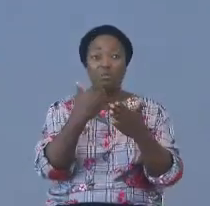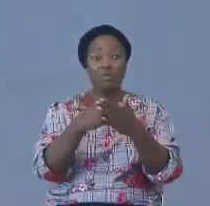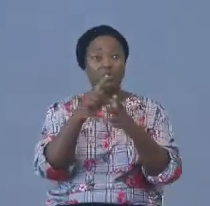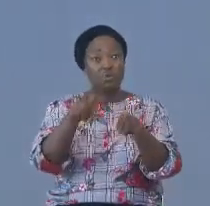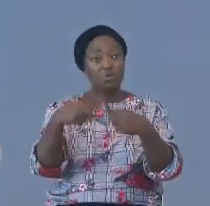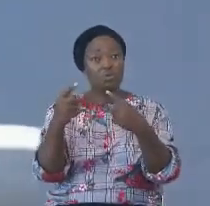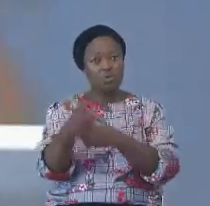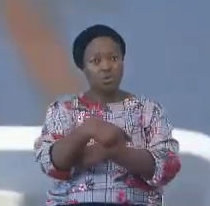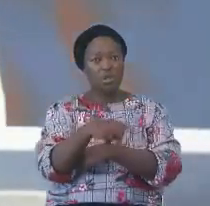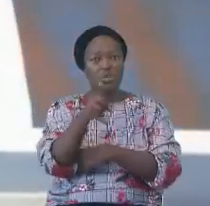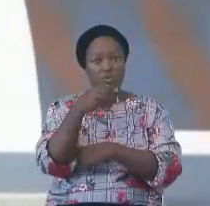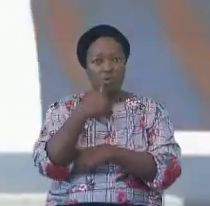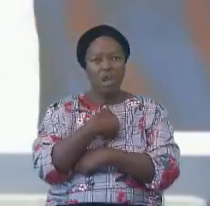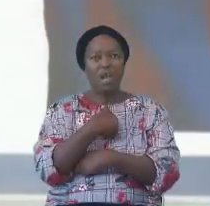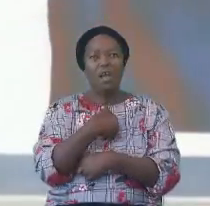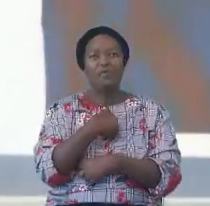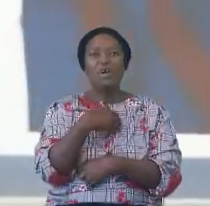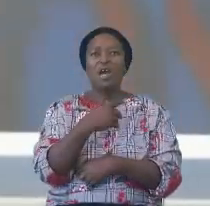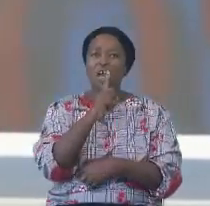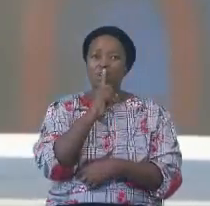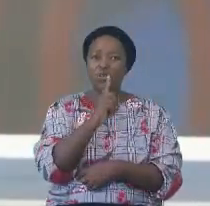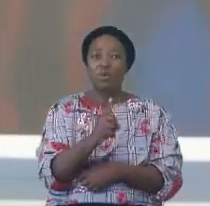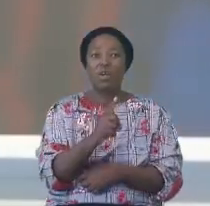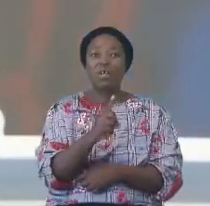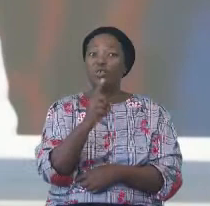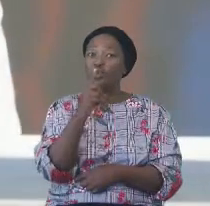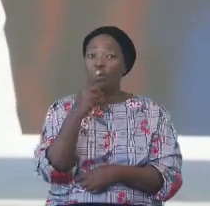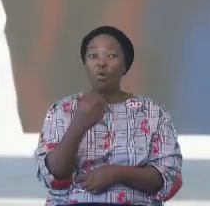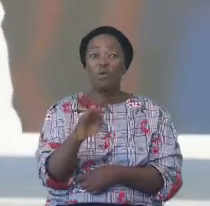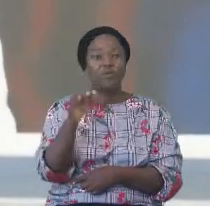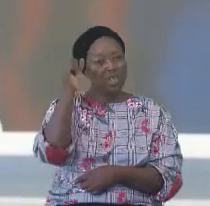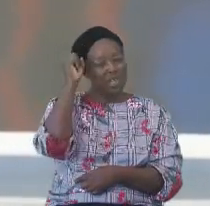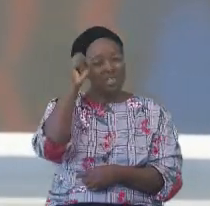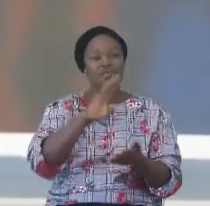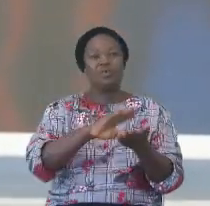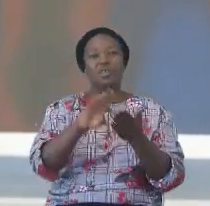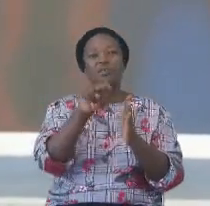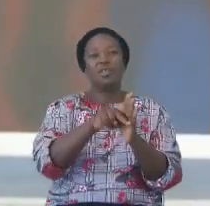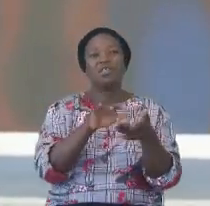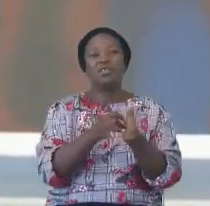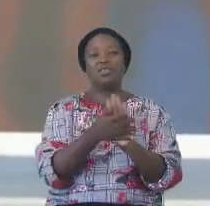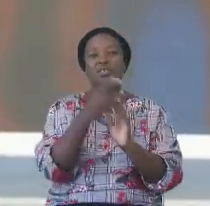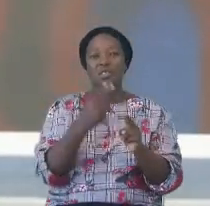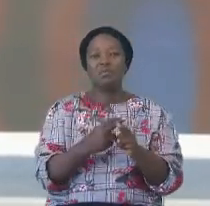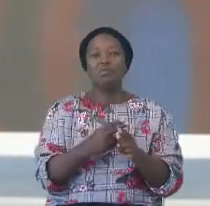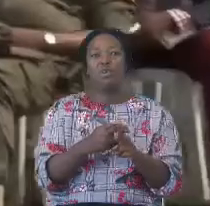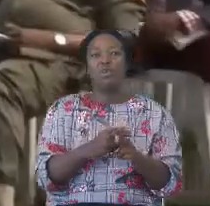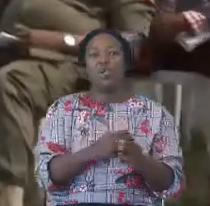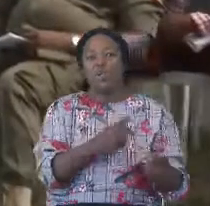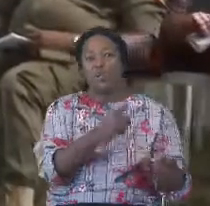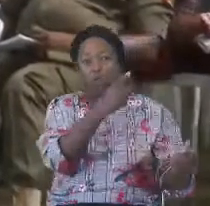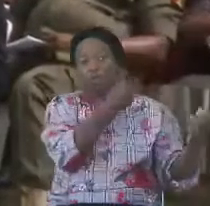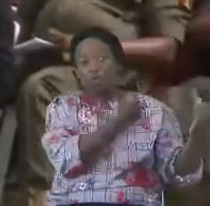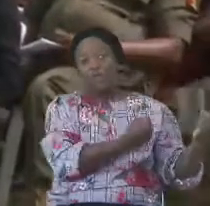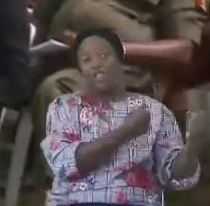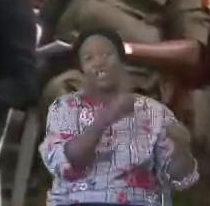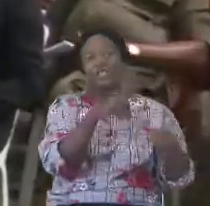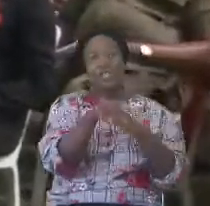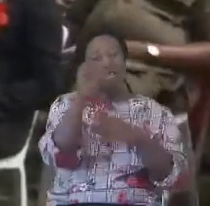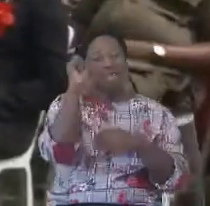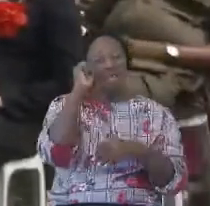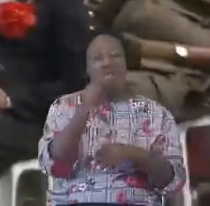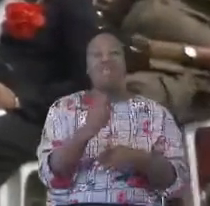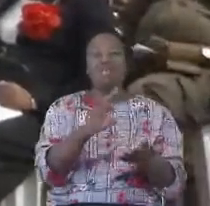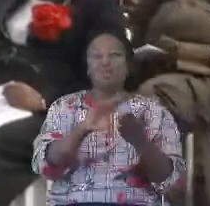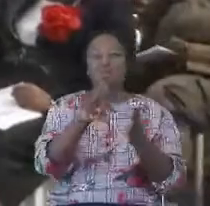riches of his grace. And I pray that before you go today, you'll have assurance of his